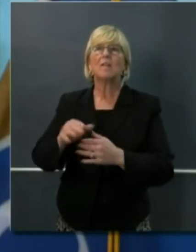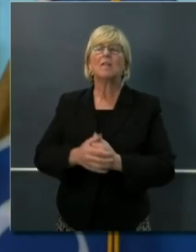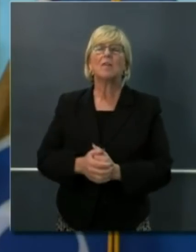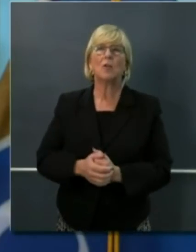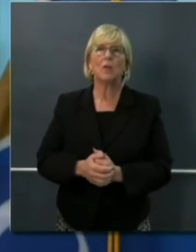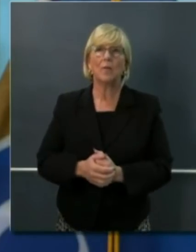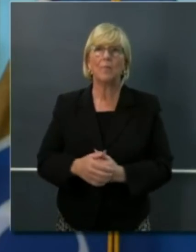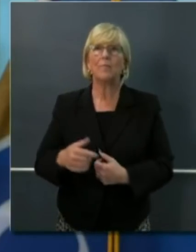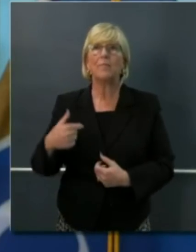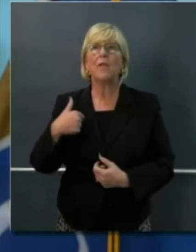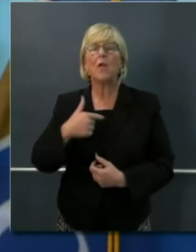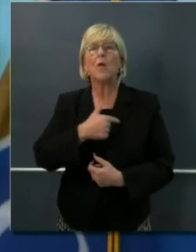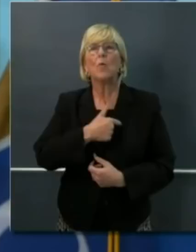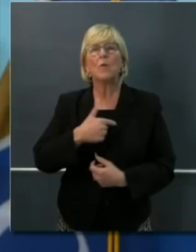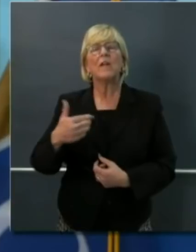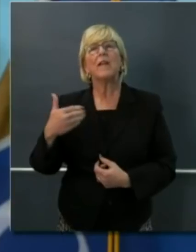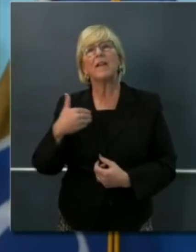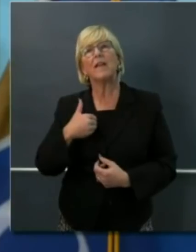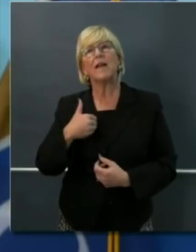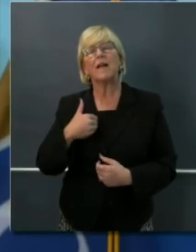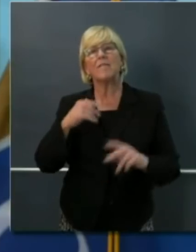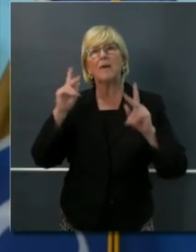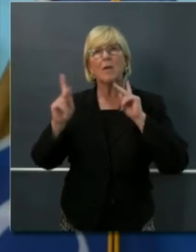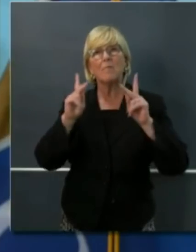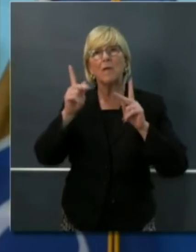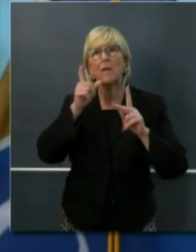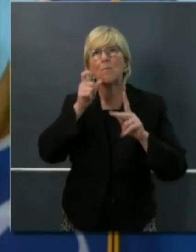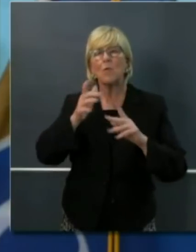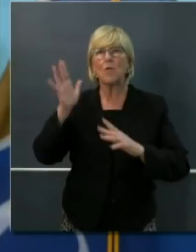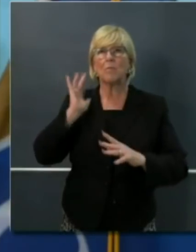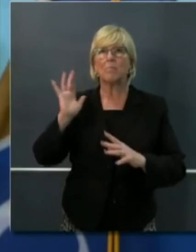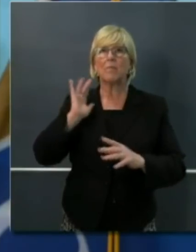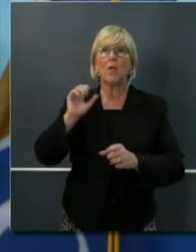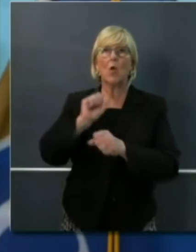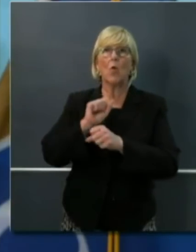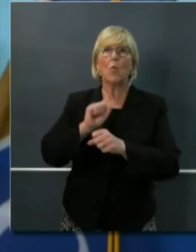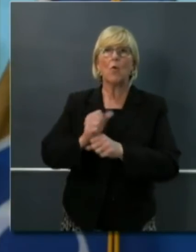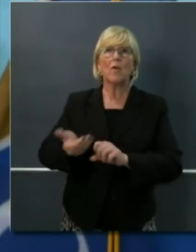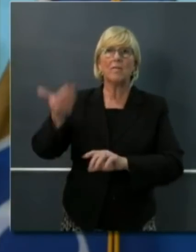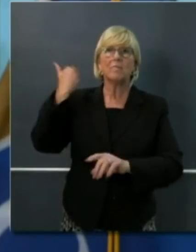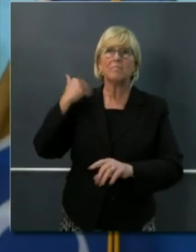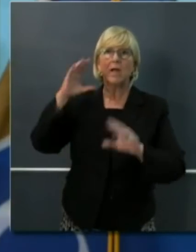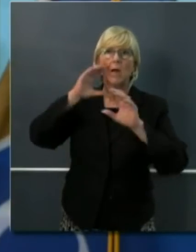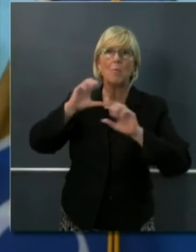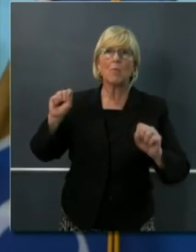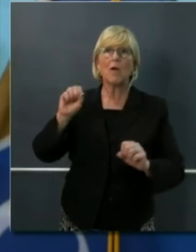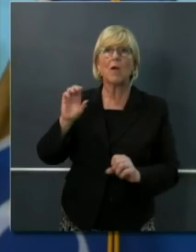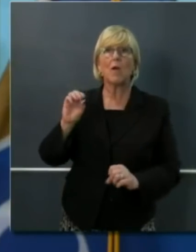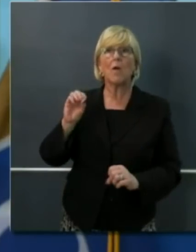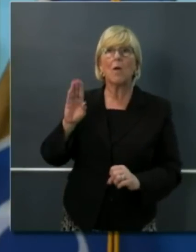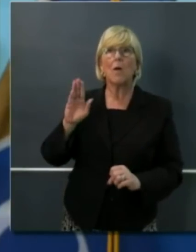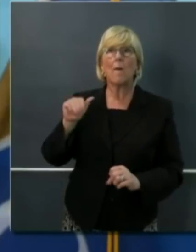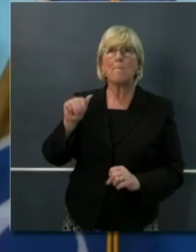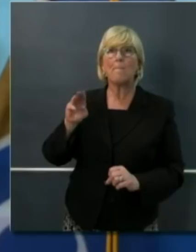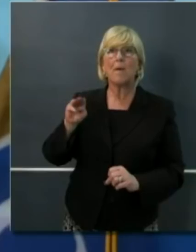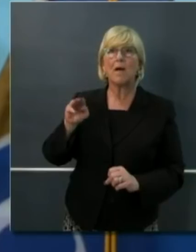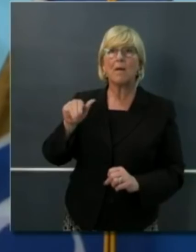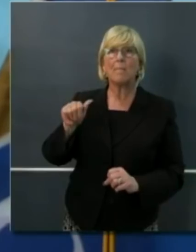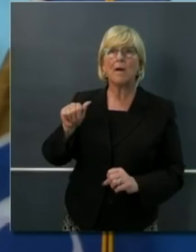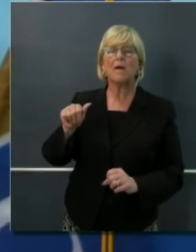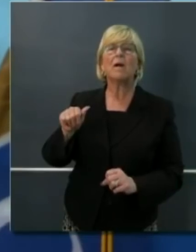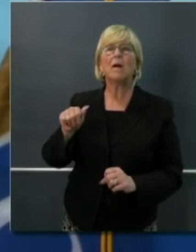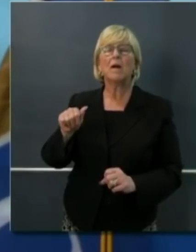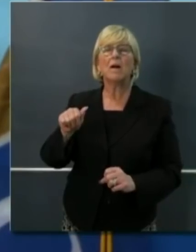DJ Patel, who worked in the Obama administration, that are advising us in that space. And so the answer to your question is yes, we will